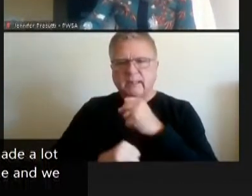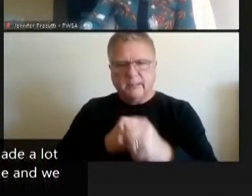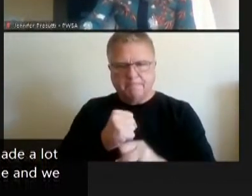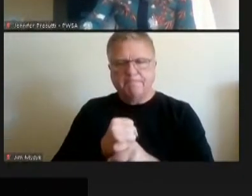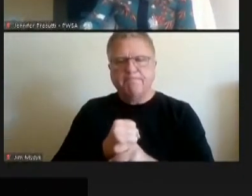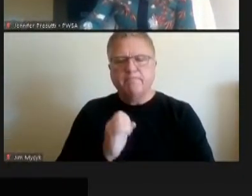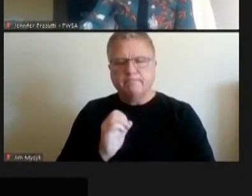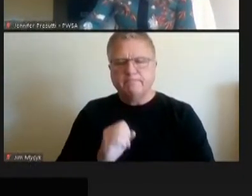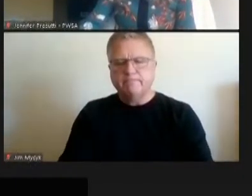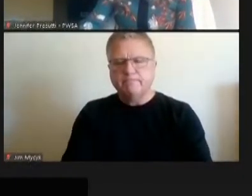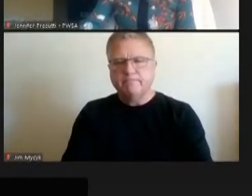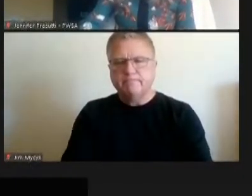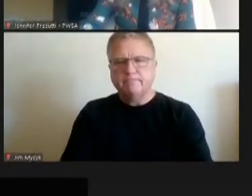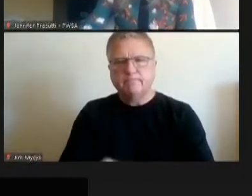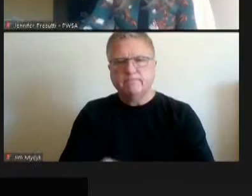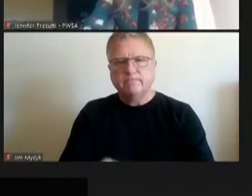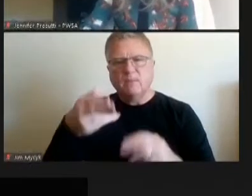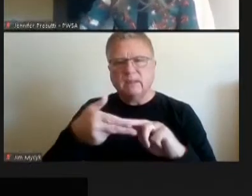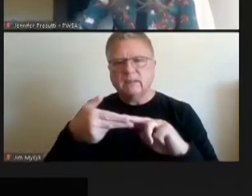Go ahead to the next slide, Jen.